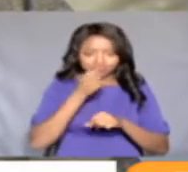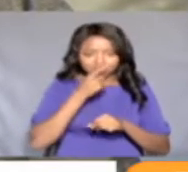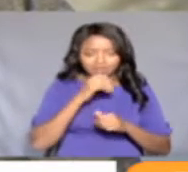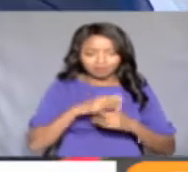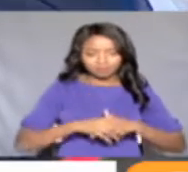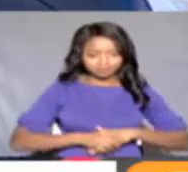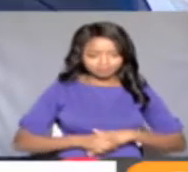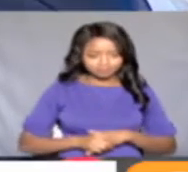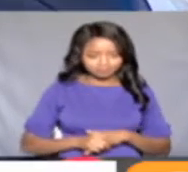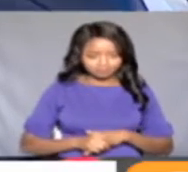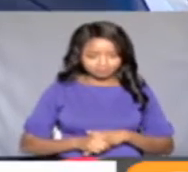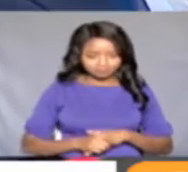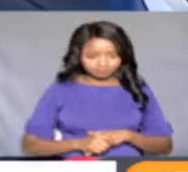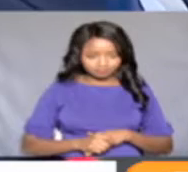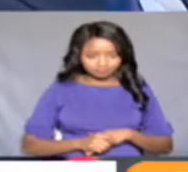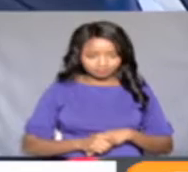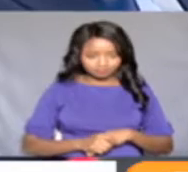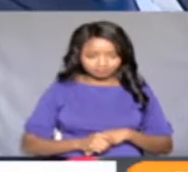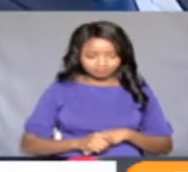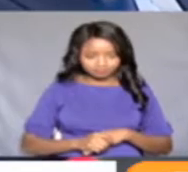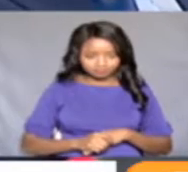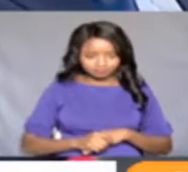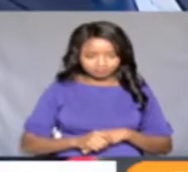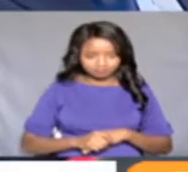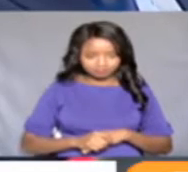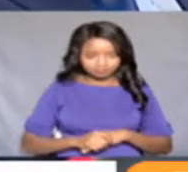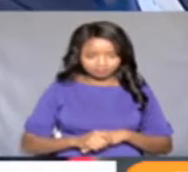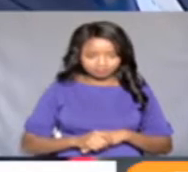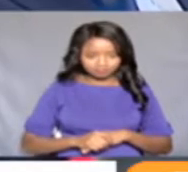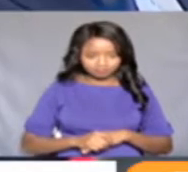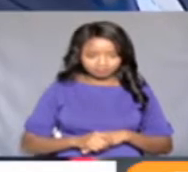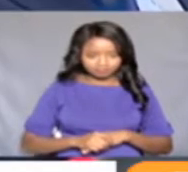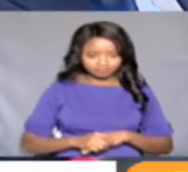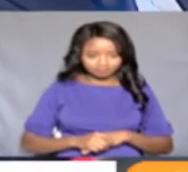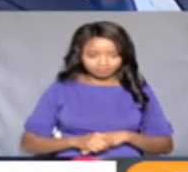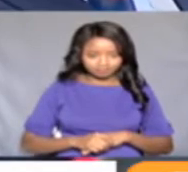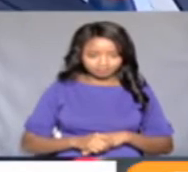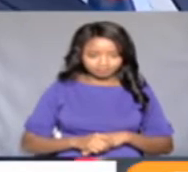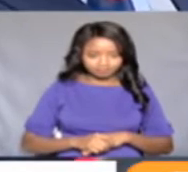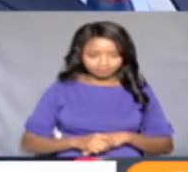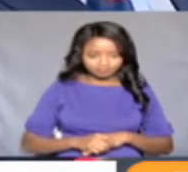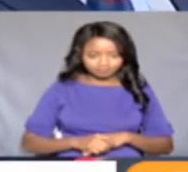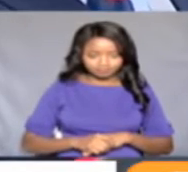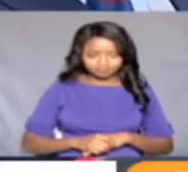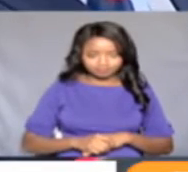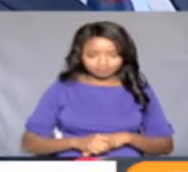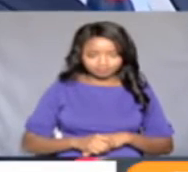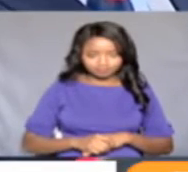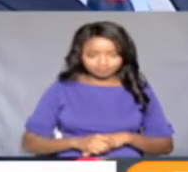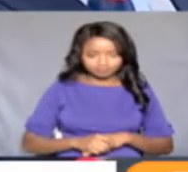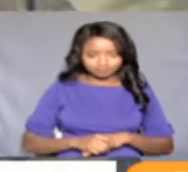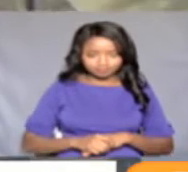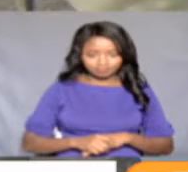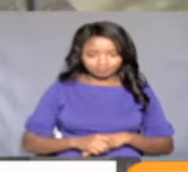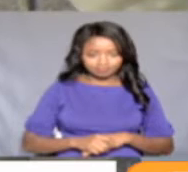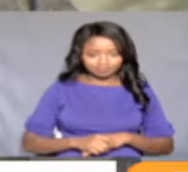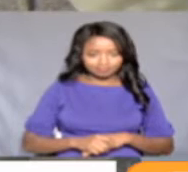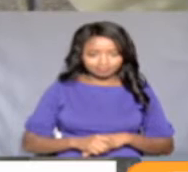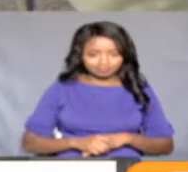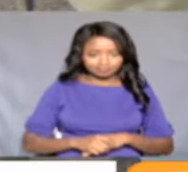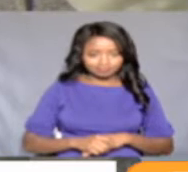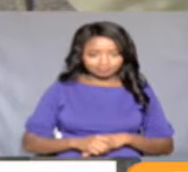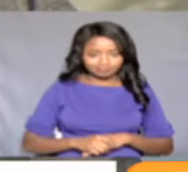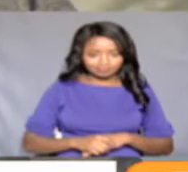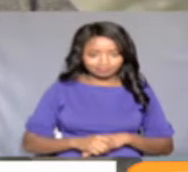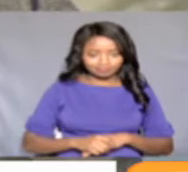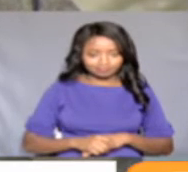plants. If I can talk about, I know he has answered how you can get